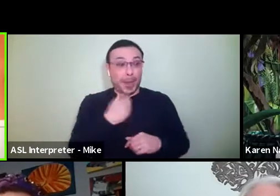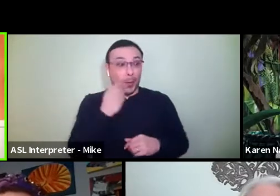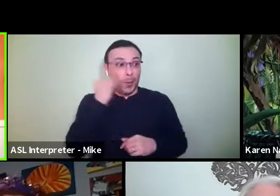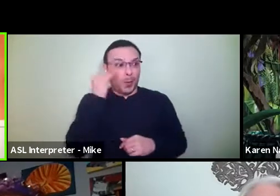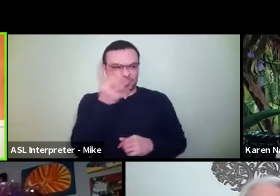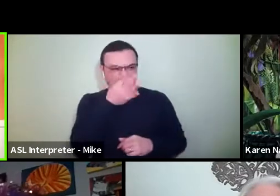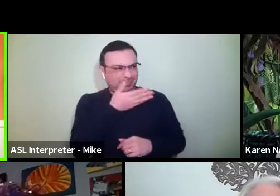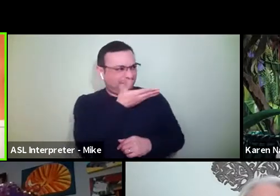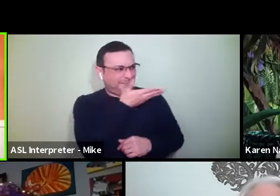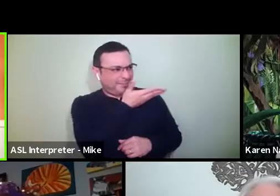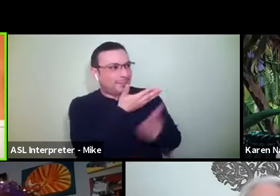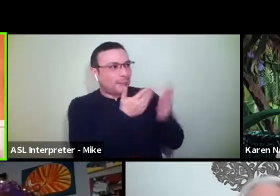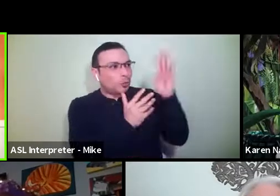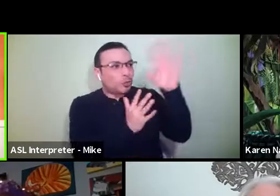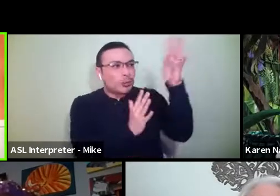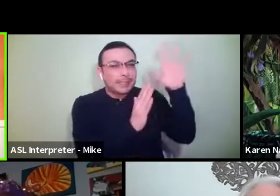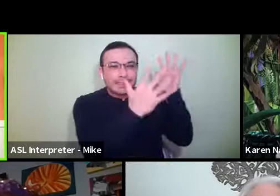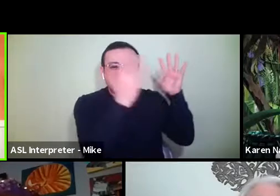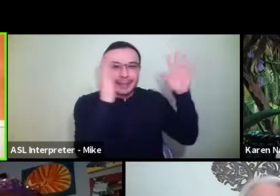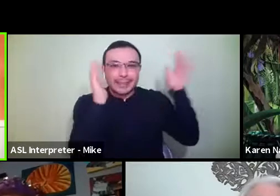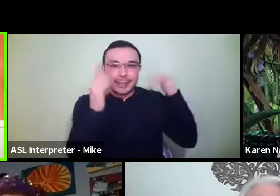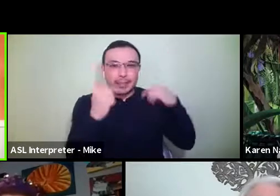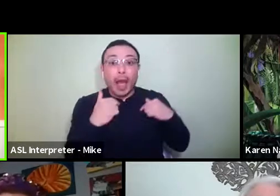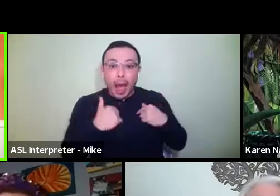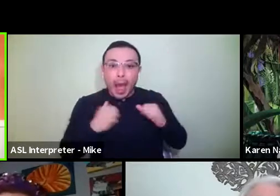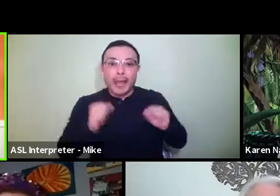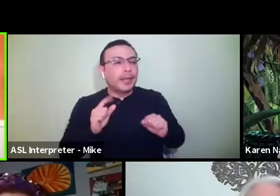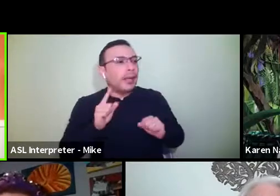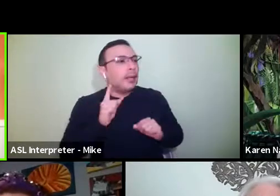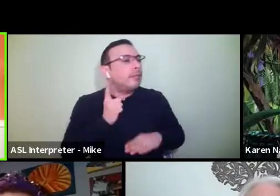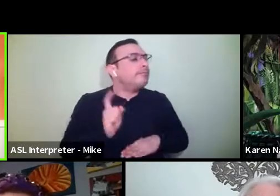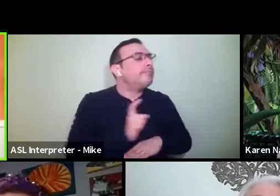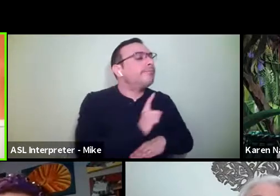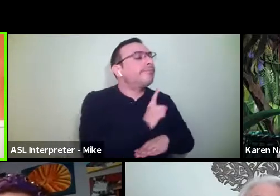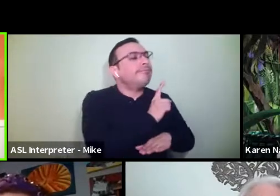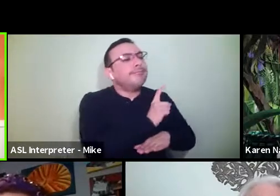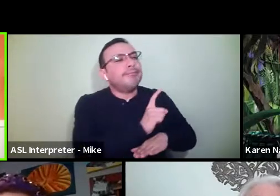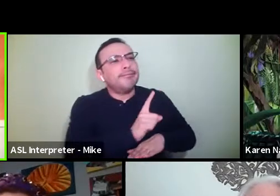woods. But an autistic person living in an inner city,